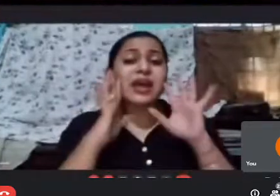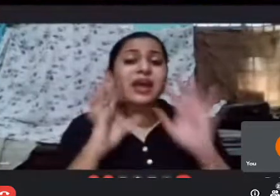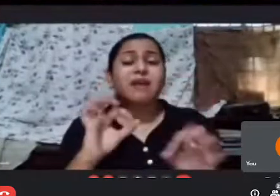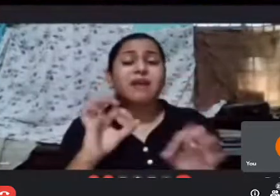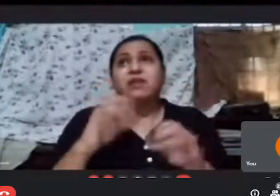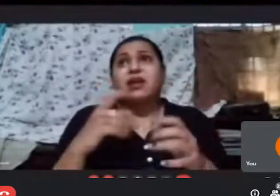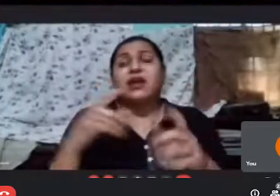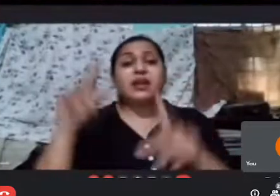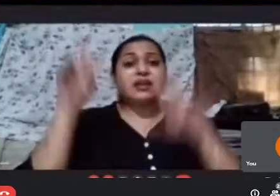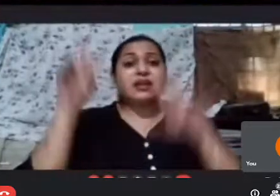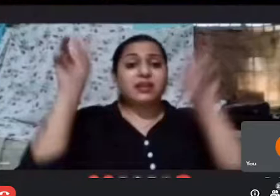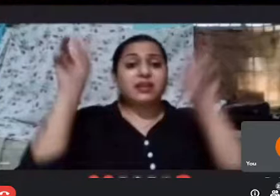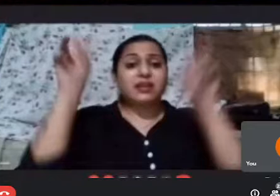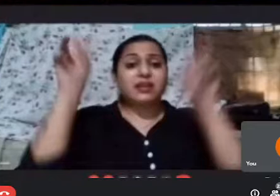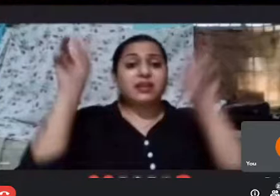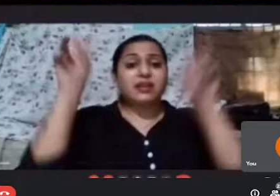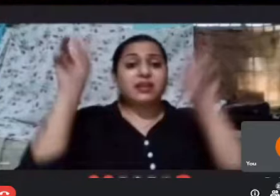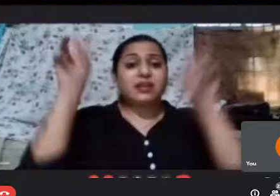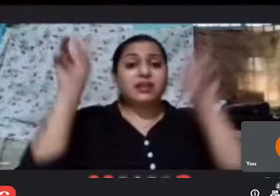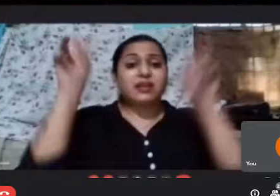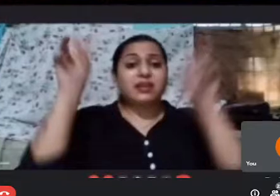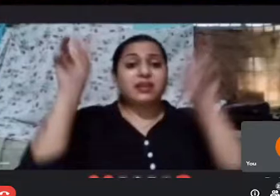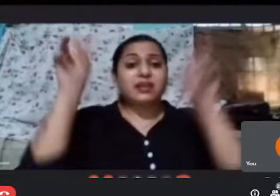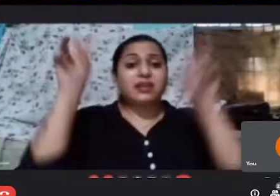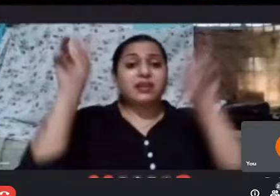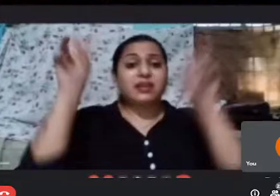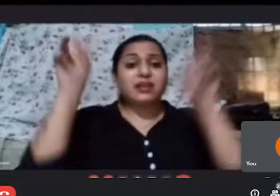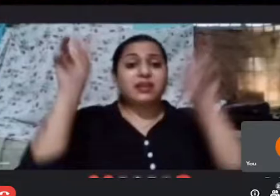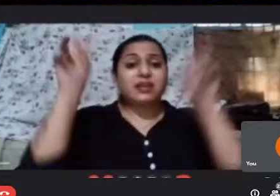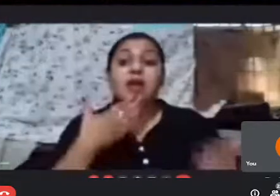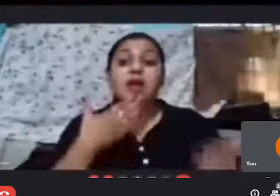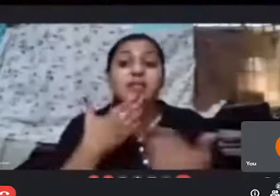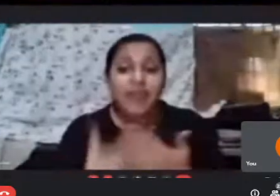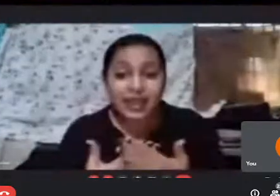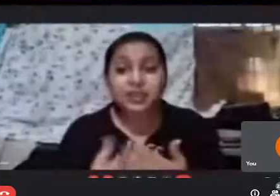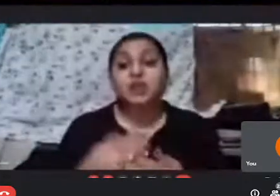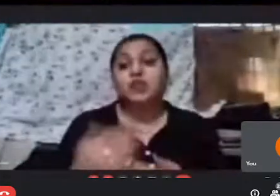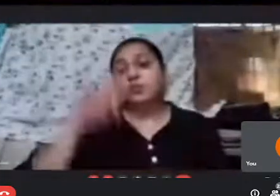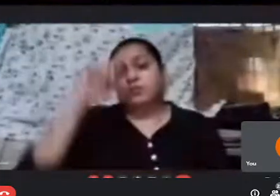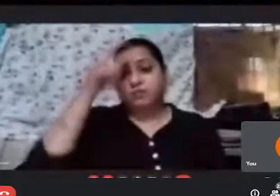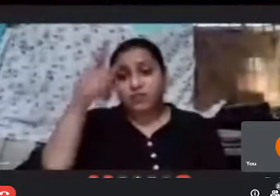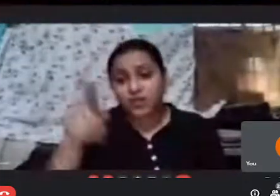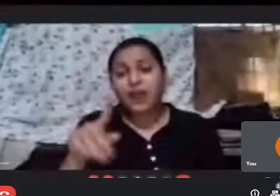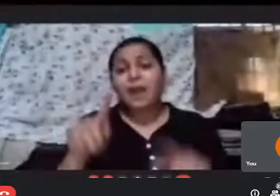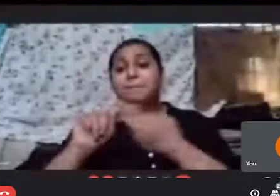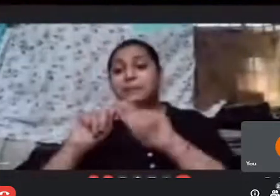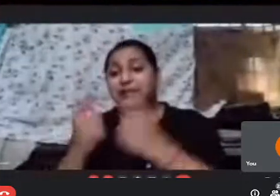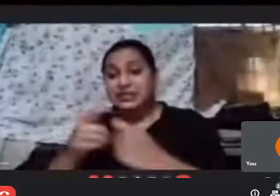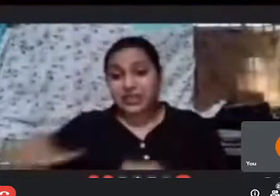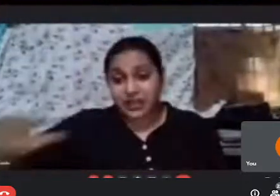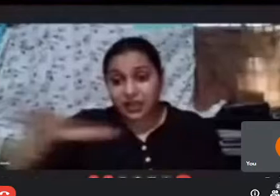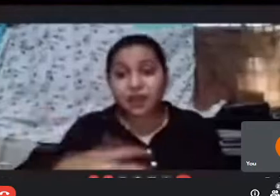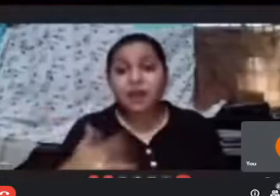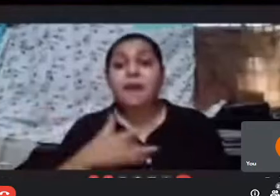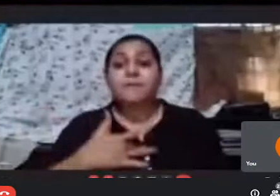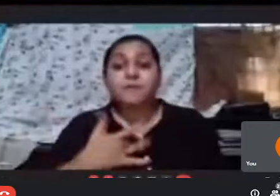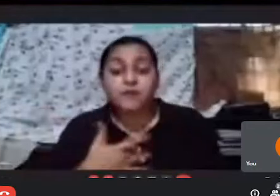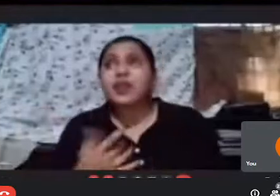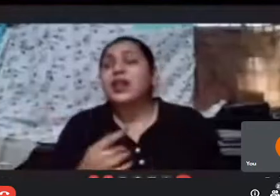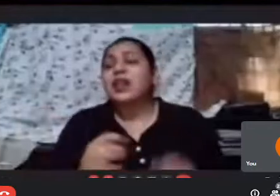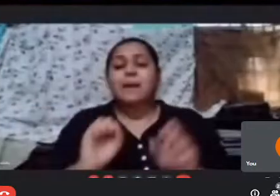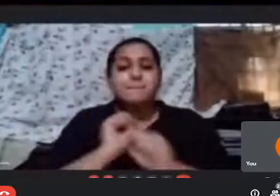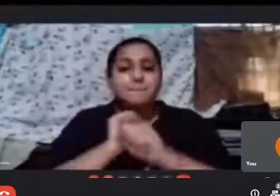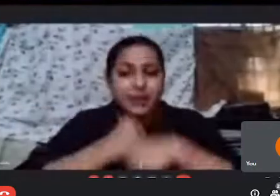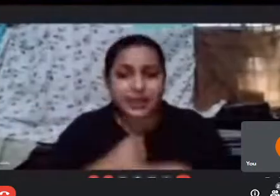is. Thanks to Professor Ulrike and other scholars in the field for making such an